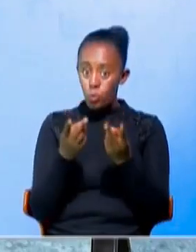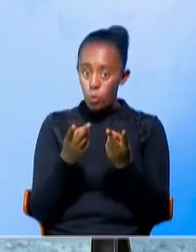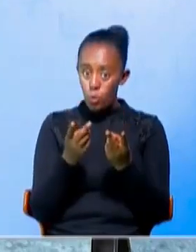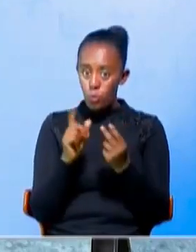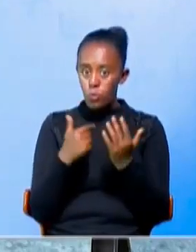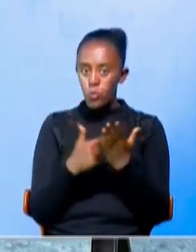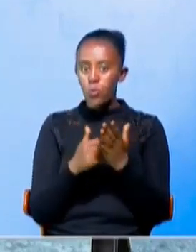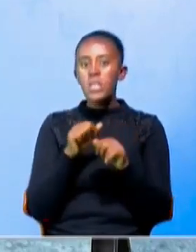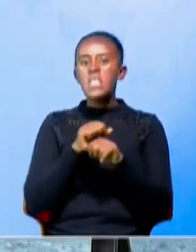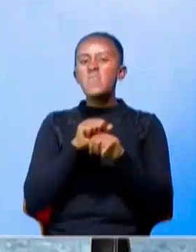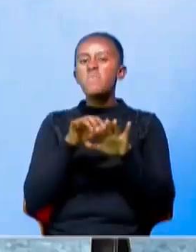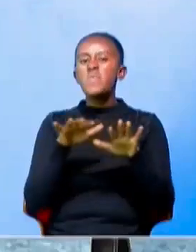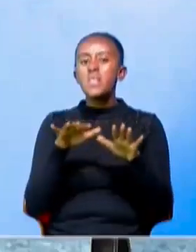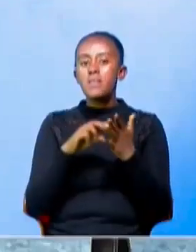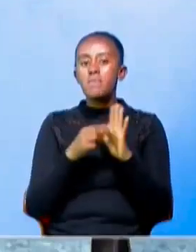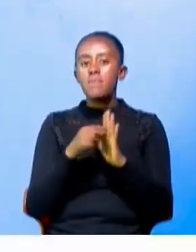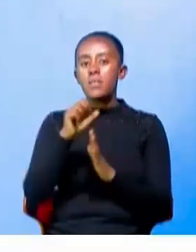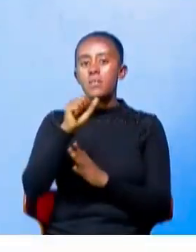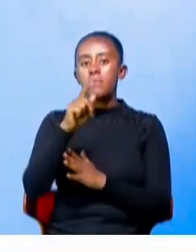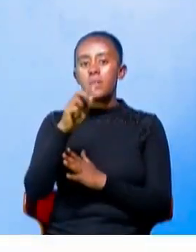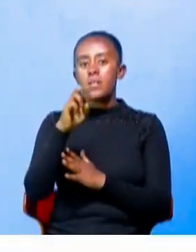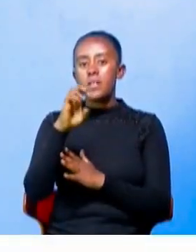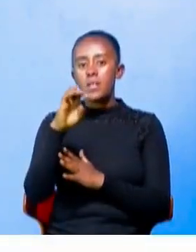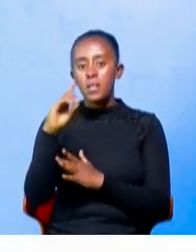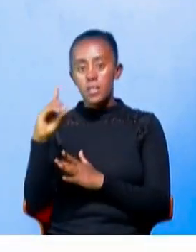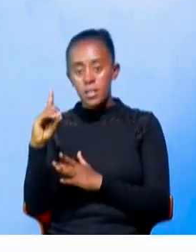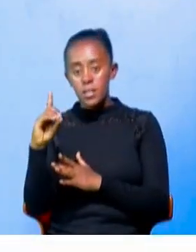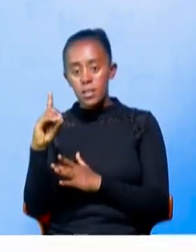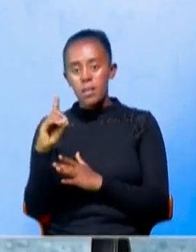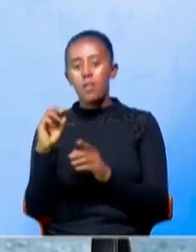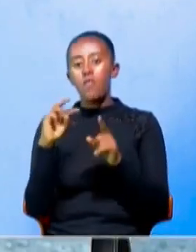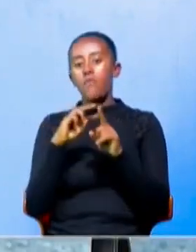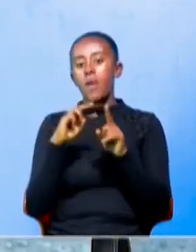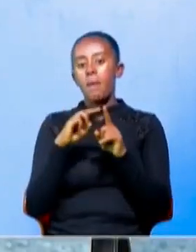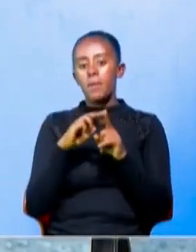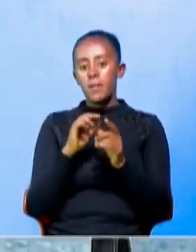Therefore, spread means your parts of. This is the vocabulary.